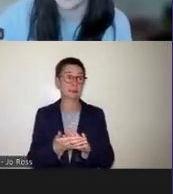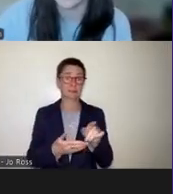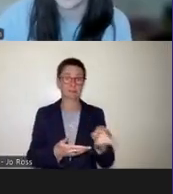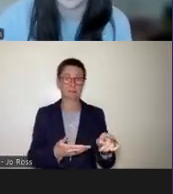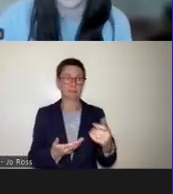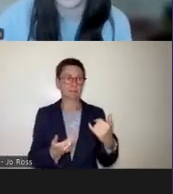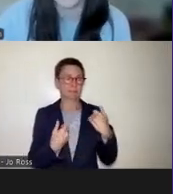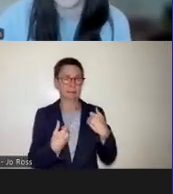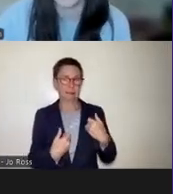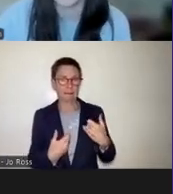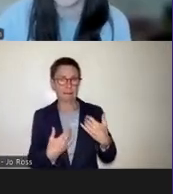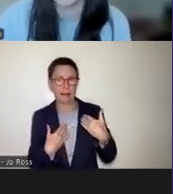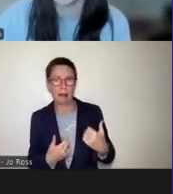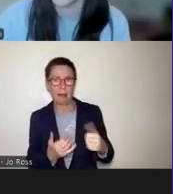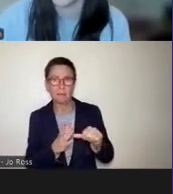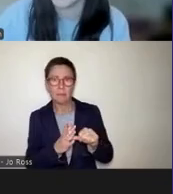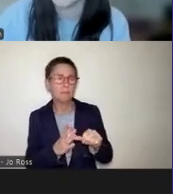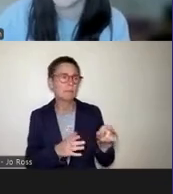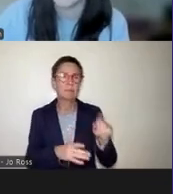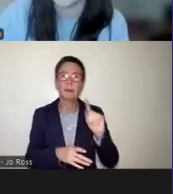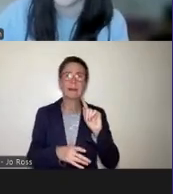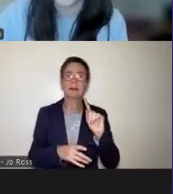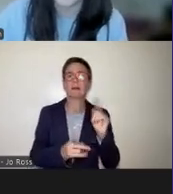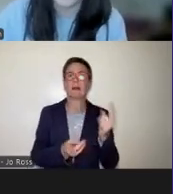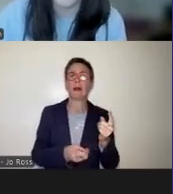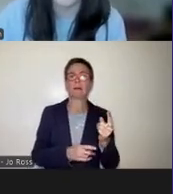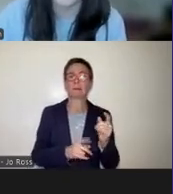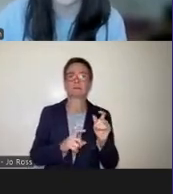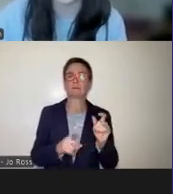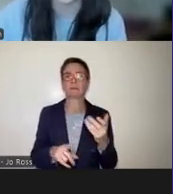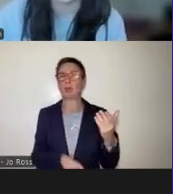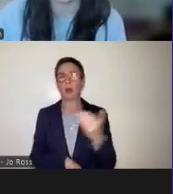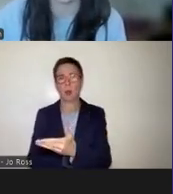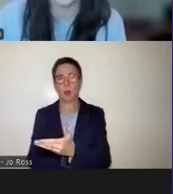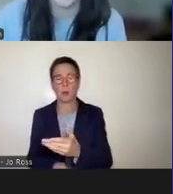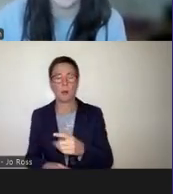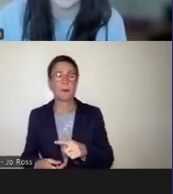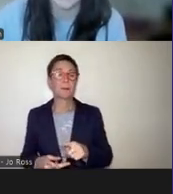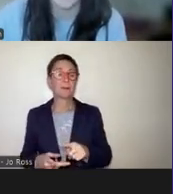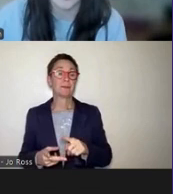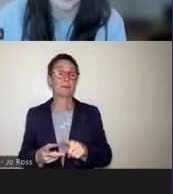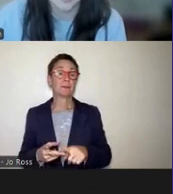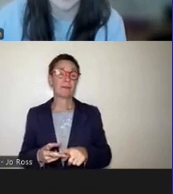more health, they may not no longer be able to make it. You're more